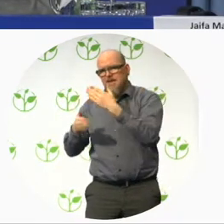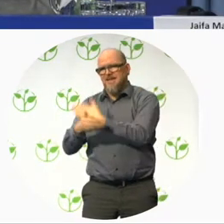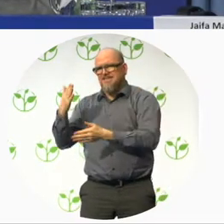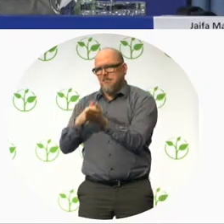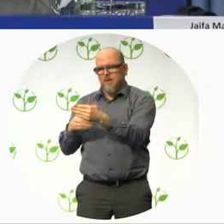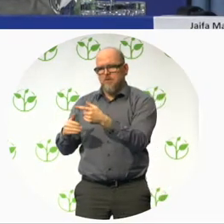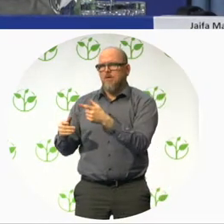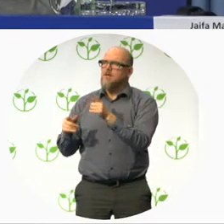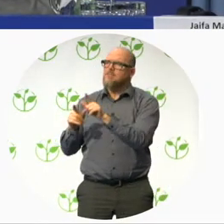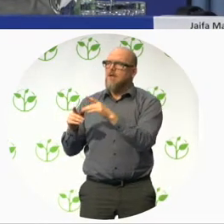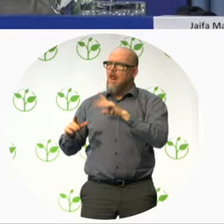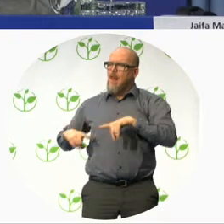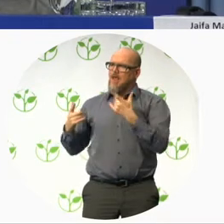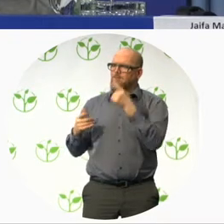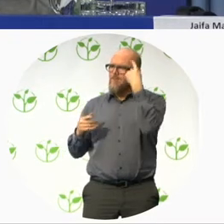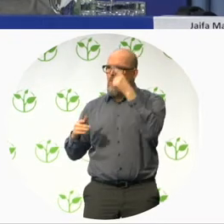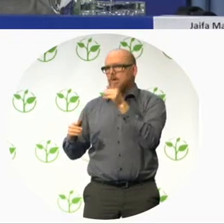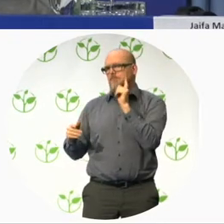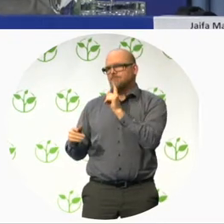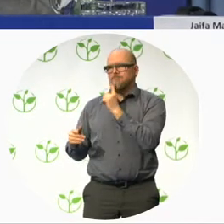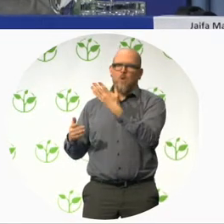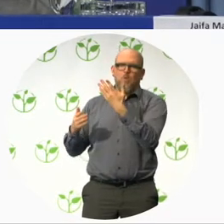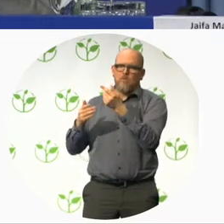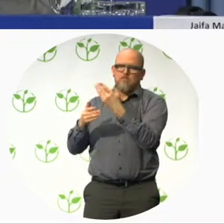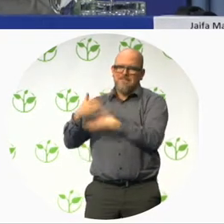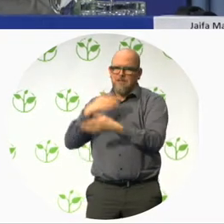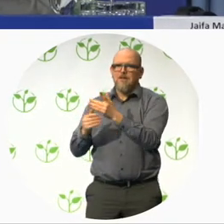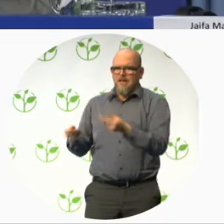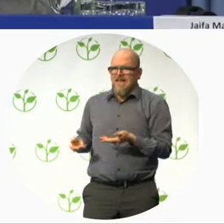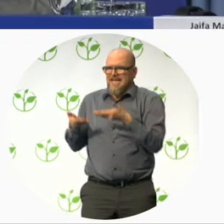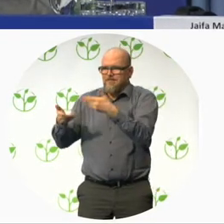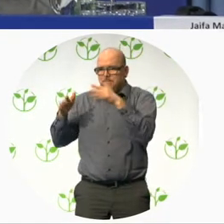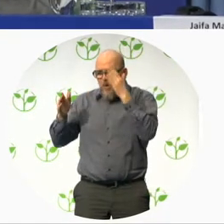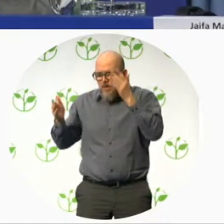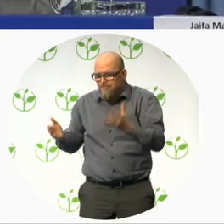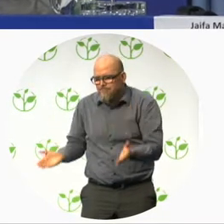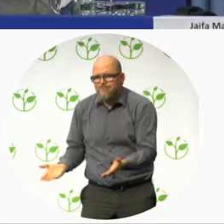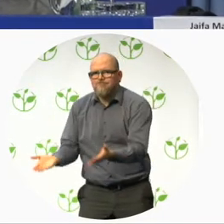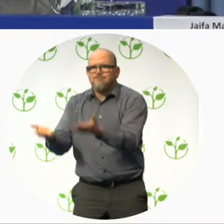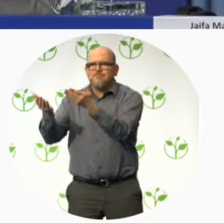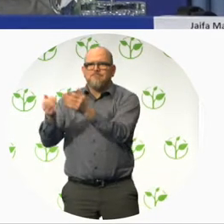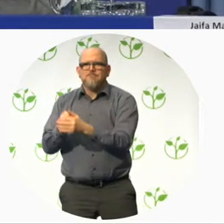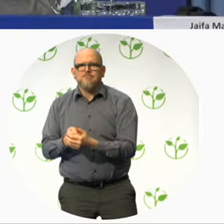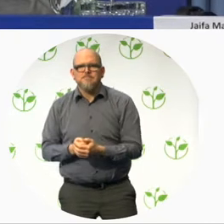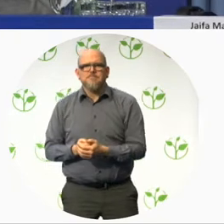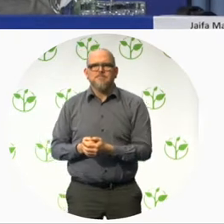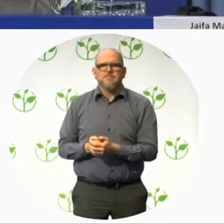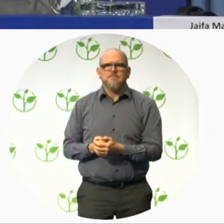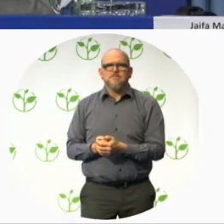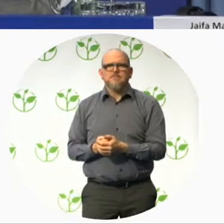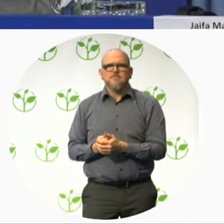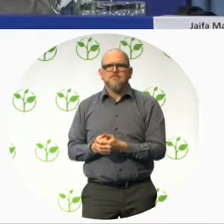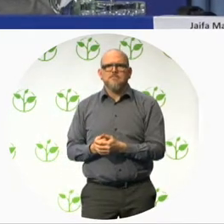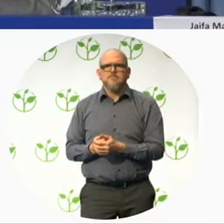and Zain, and a startup called Mind Rockets, we designed a solution for deaf people. What we did first,